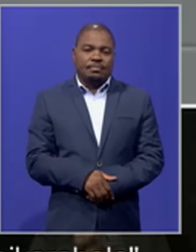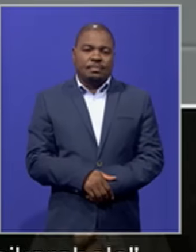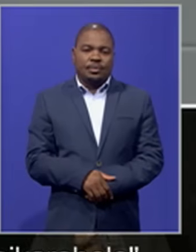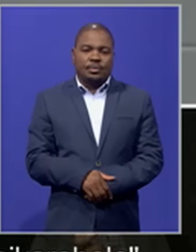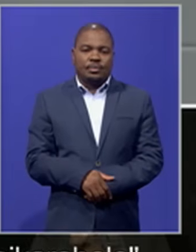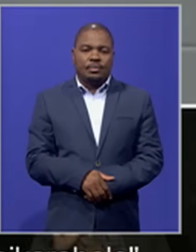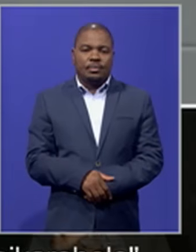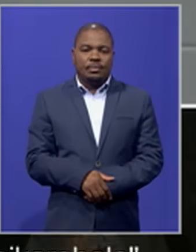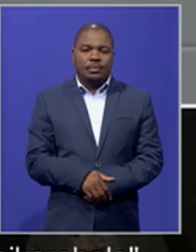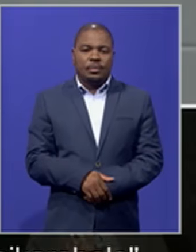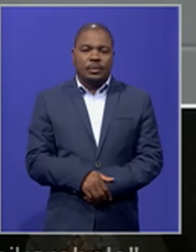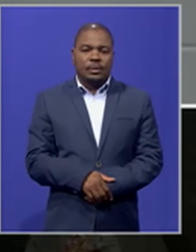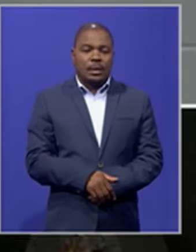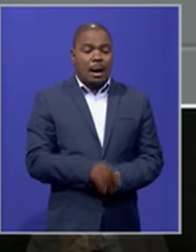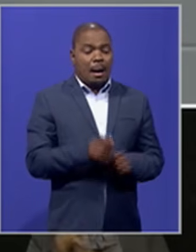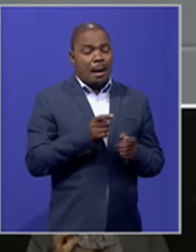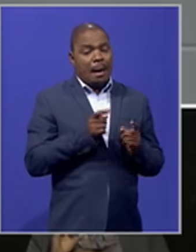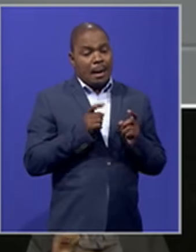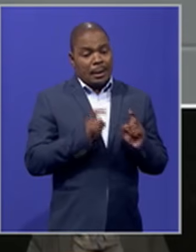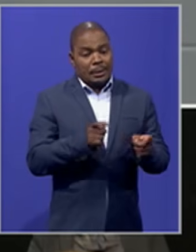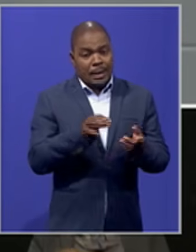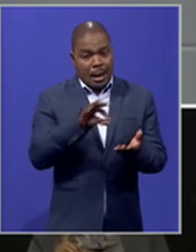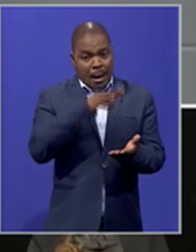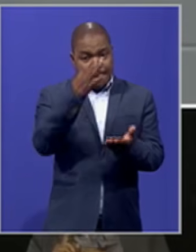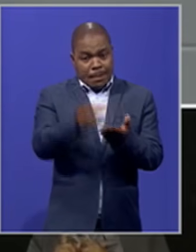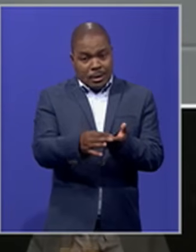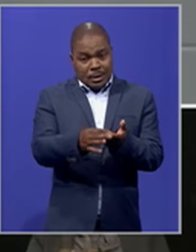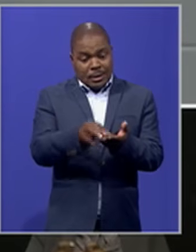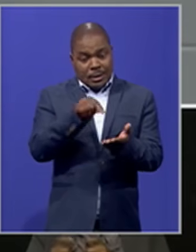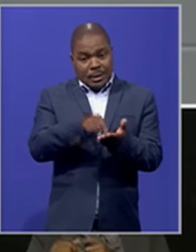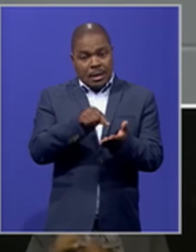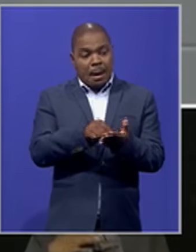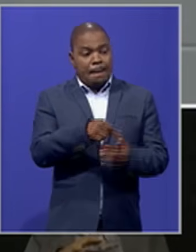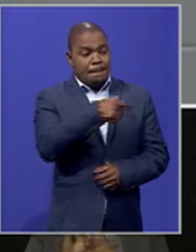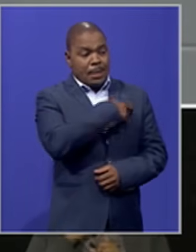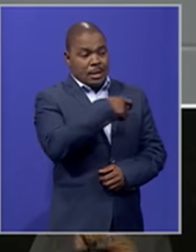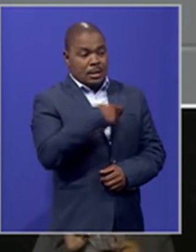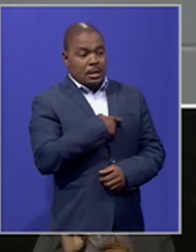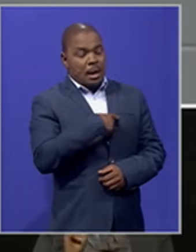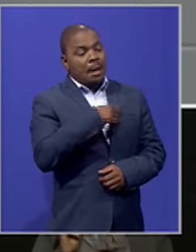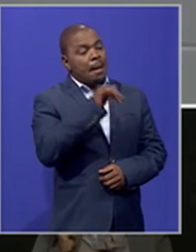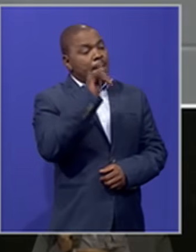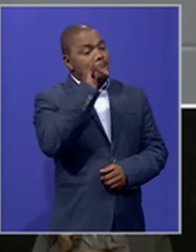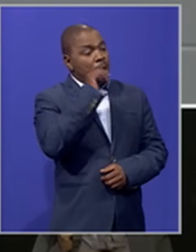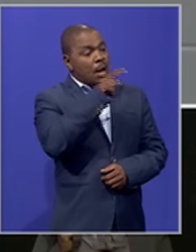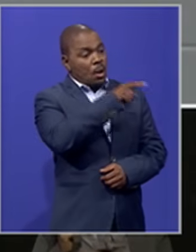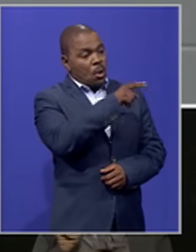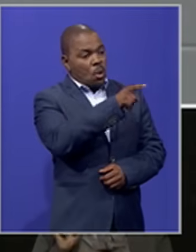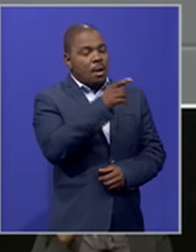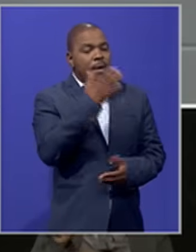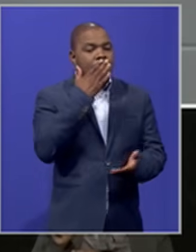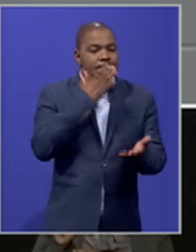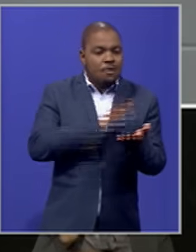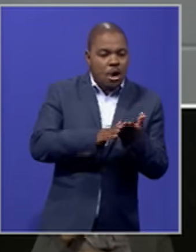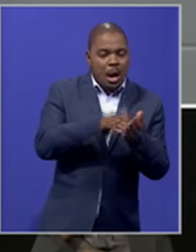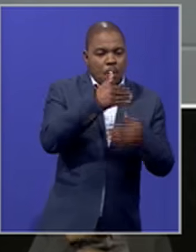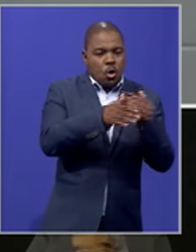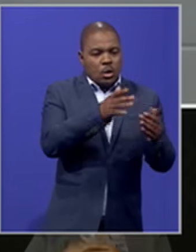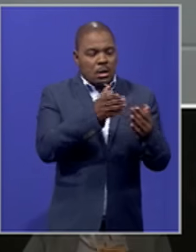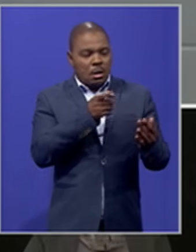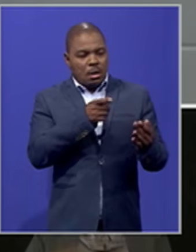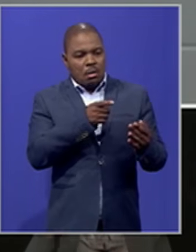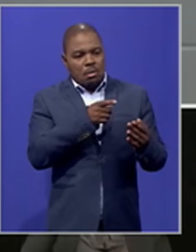We supported an urgent application to interdict President Mbeki from using the pardons process. And again,